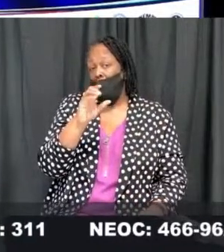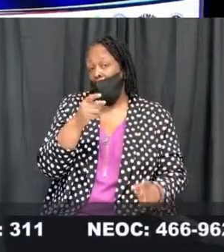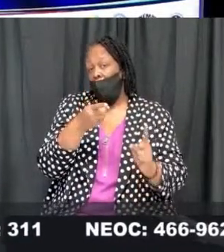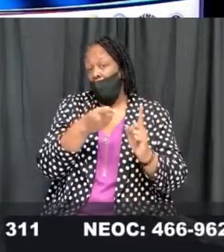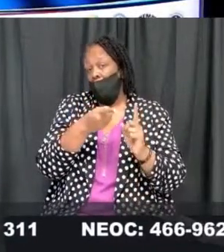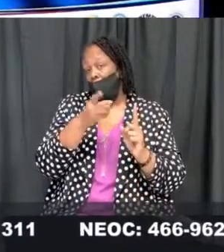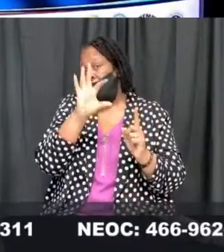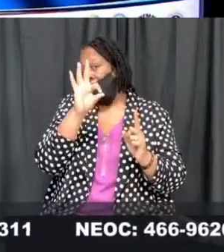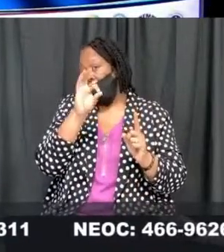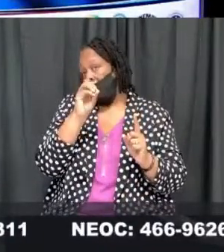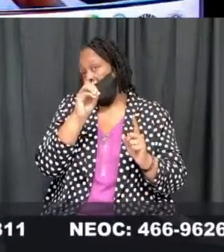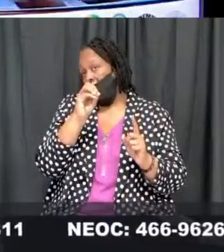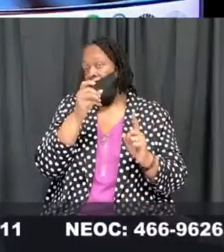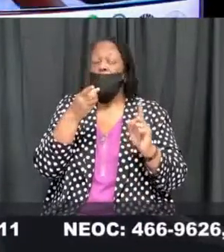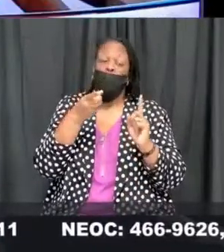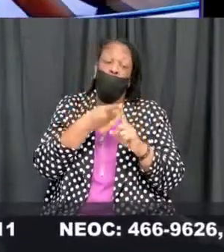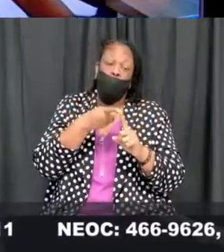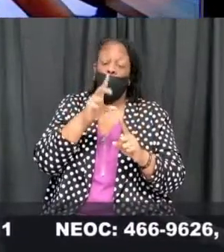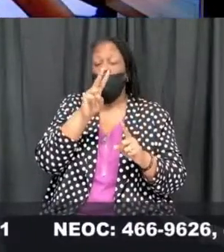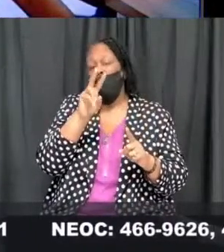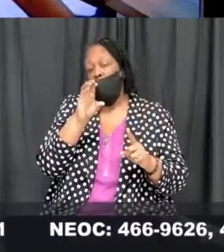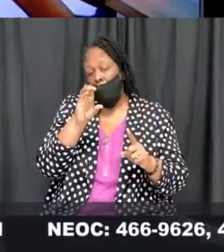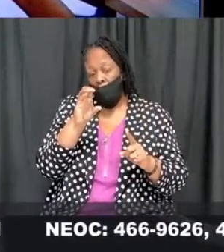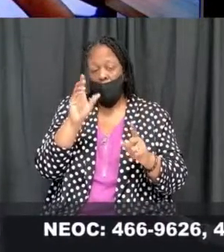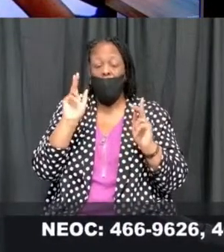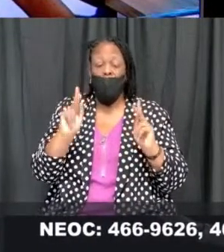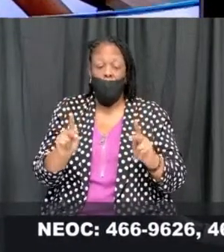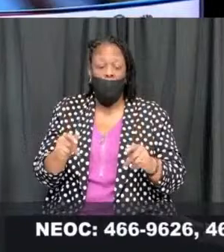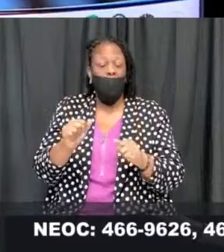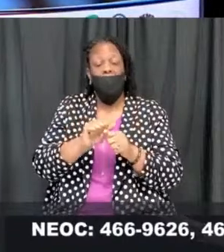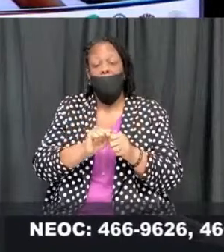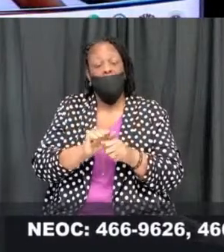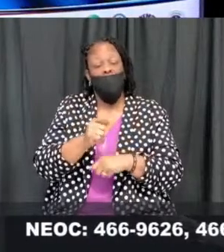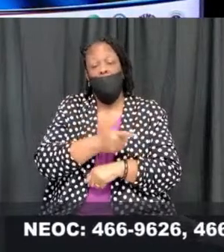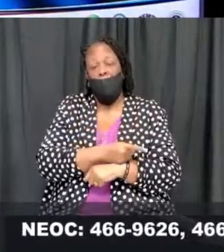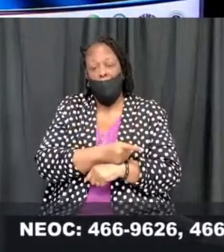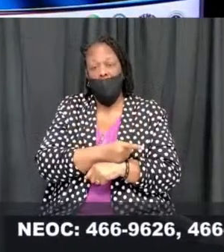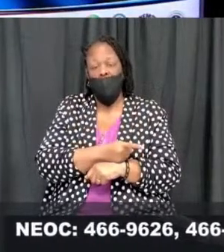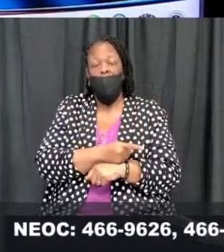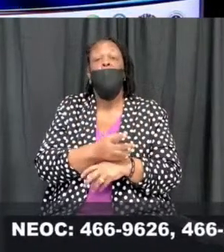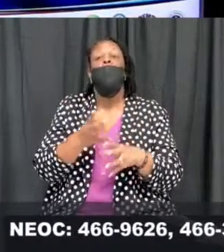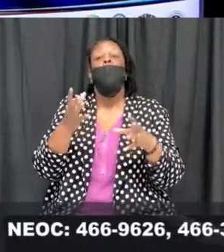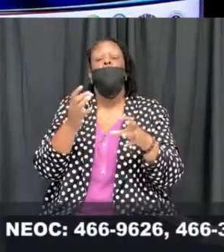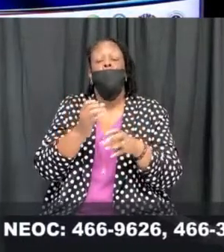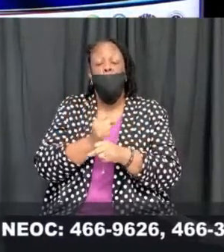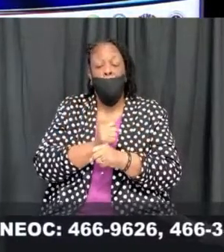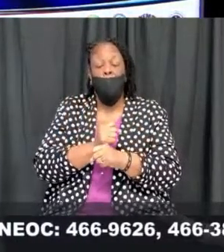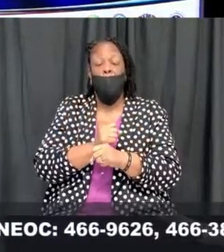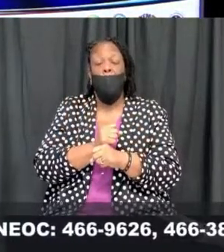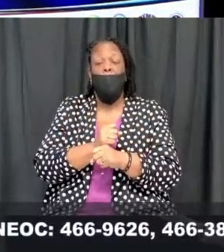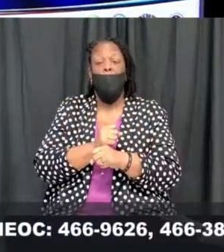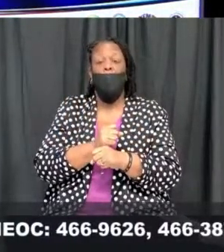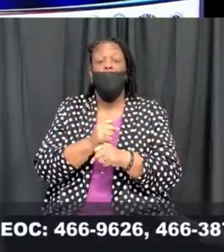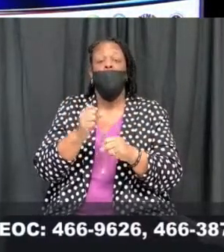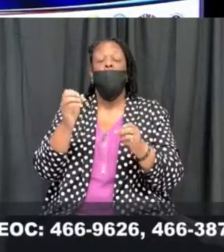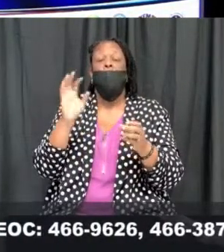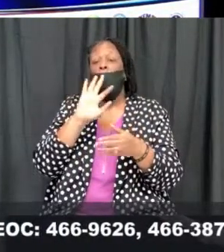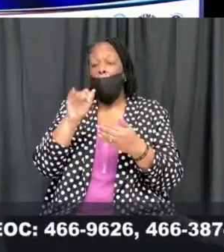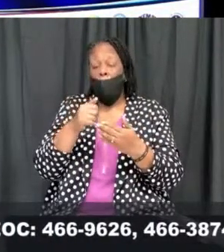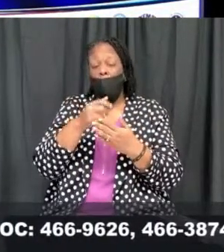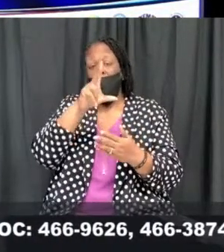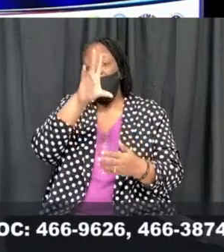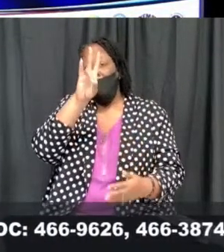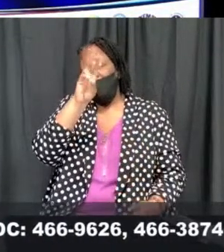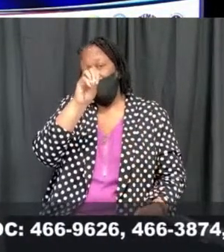to reach herd immunity by the end of September. Yes, we would like to see an increase in the